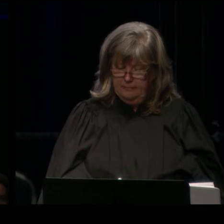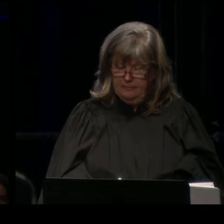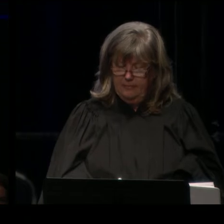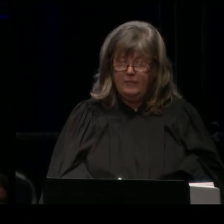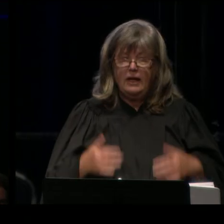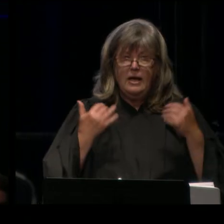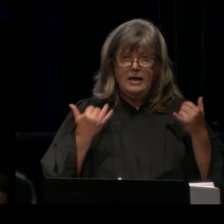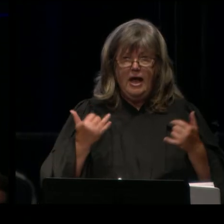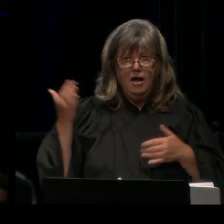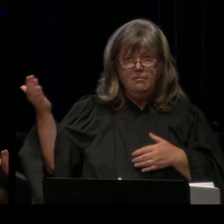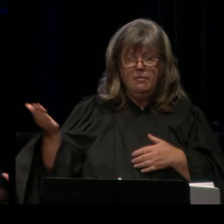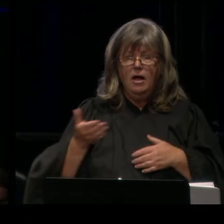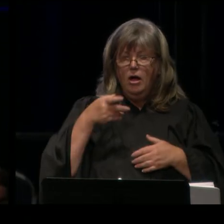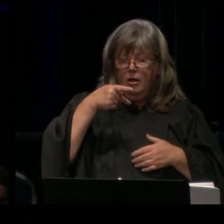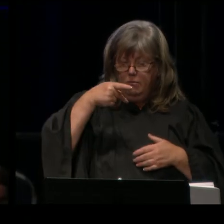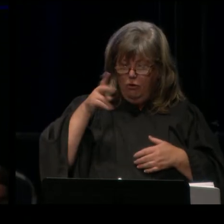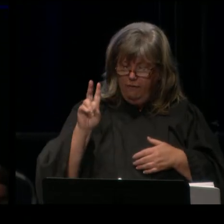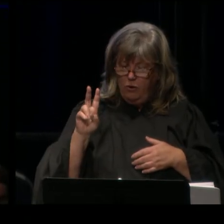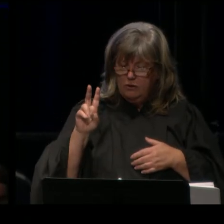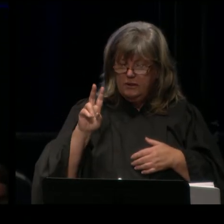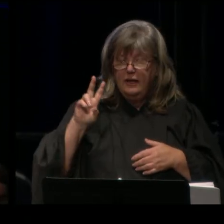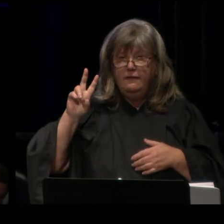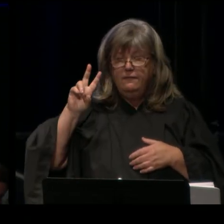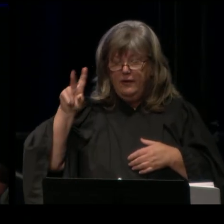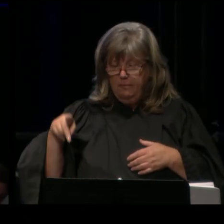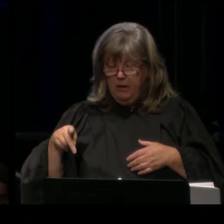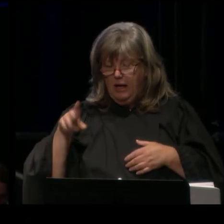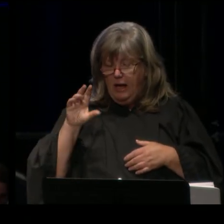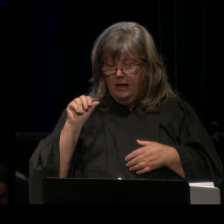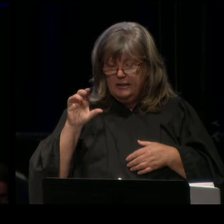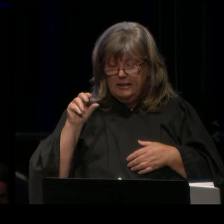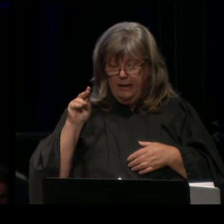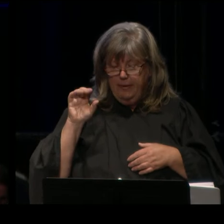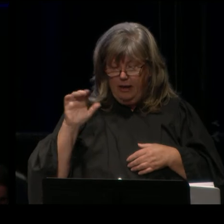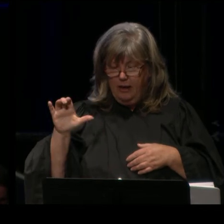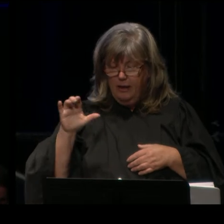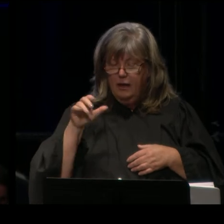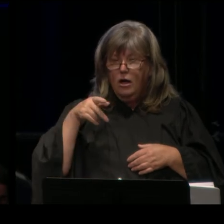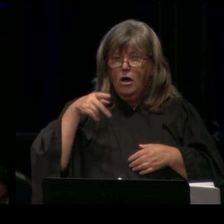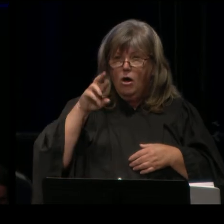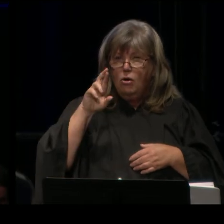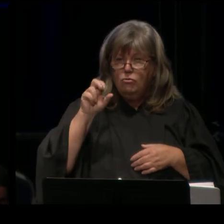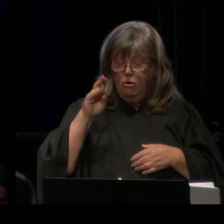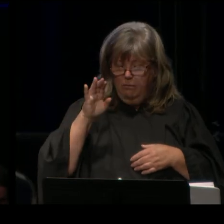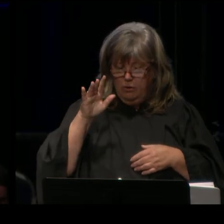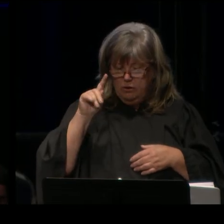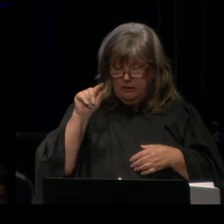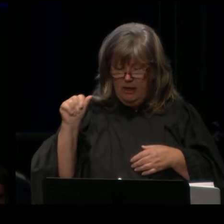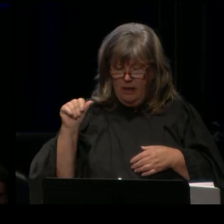Please welcome Provost and Vice President Academic Roberta Iannacito Provenzano.